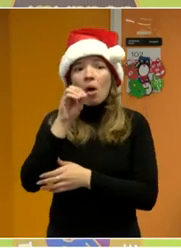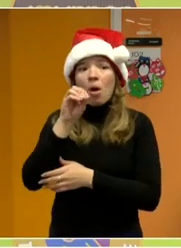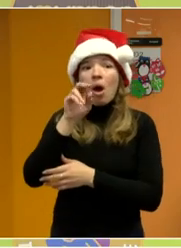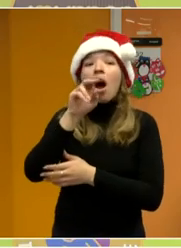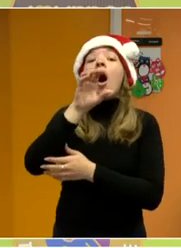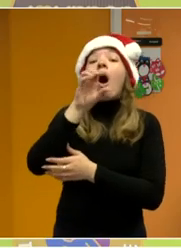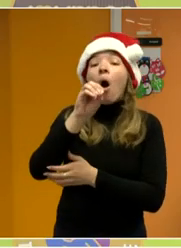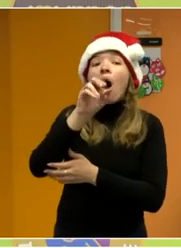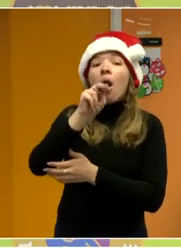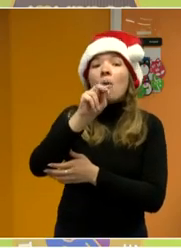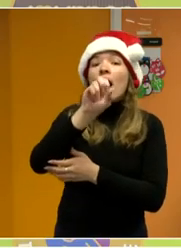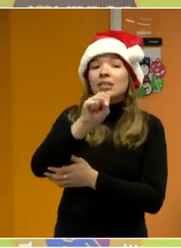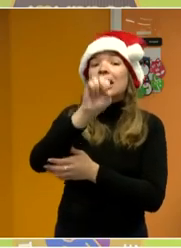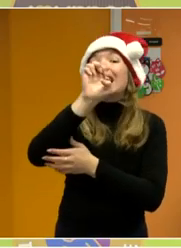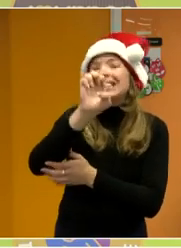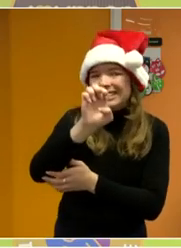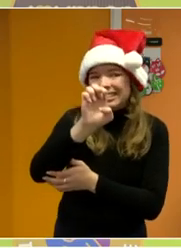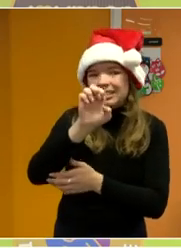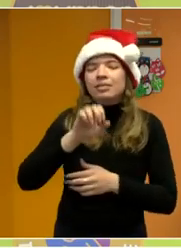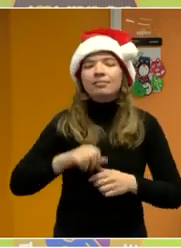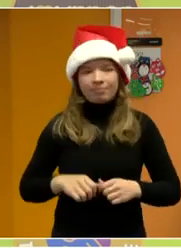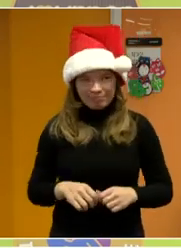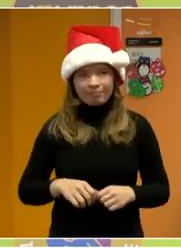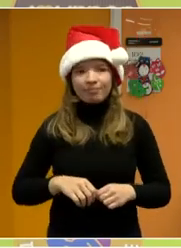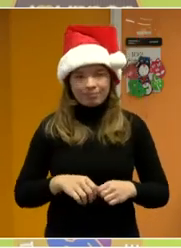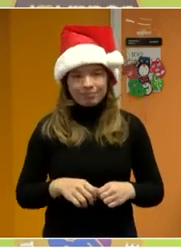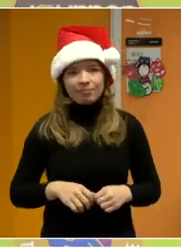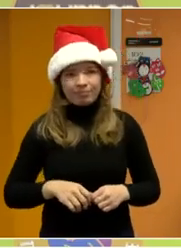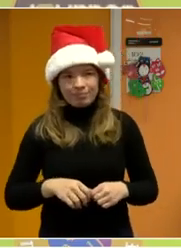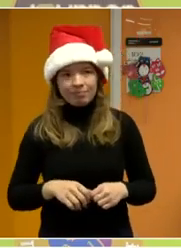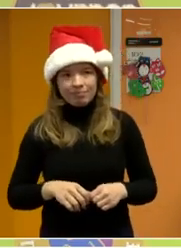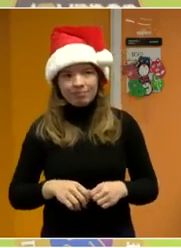onse.dc.gov. So without further ado, I'll hand it back over to Mayor Bowser for Q&A. Thank